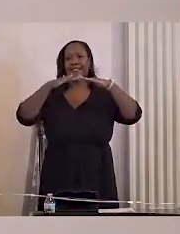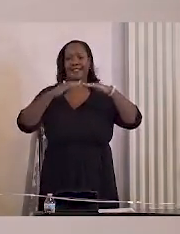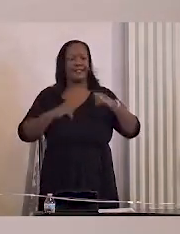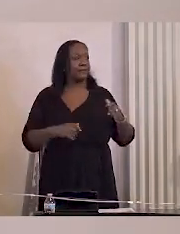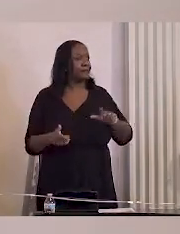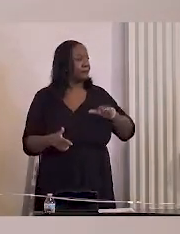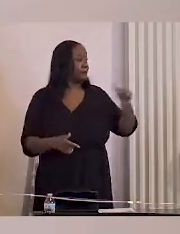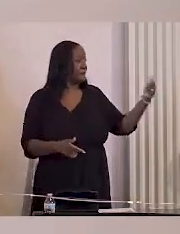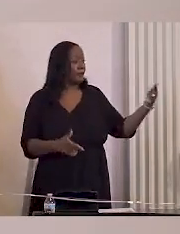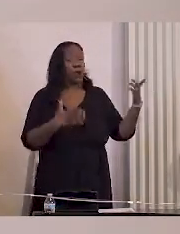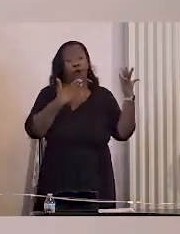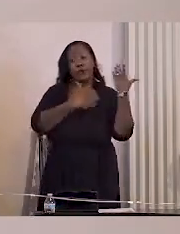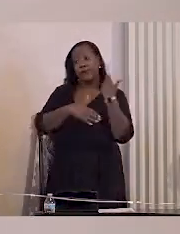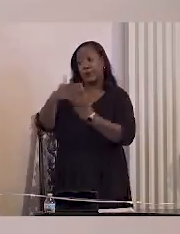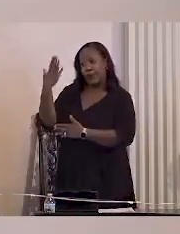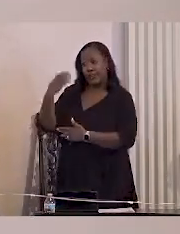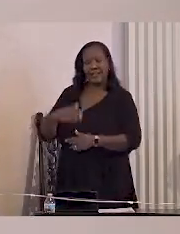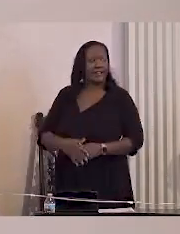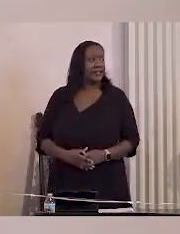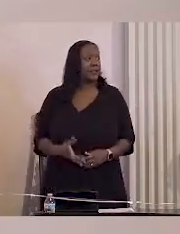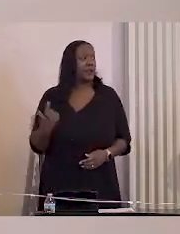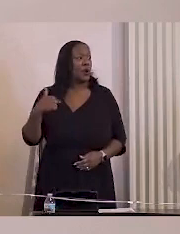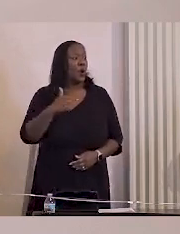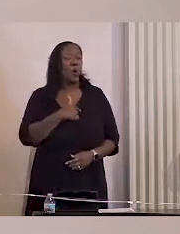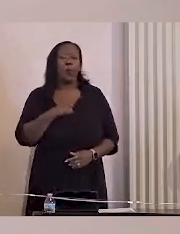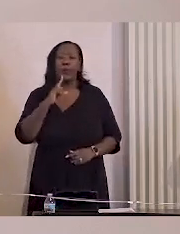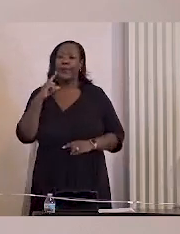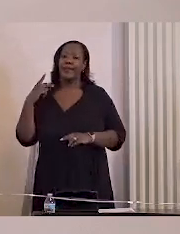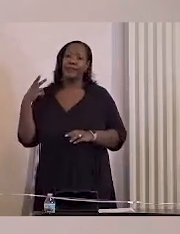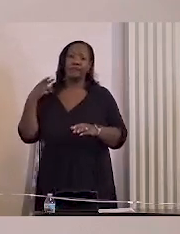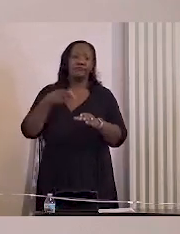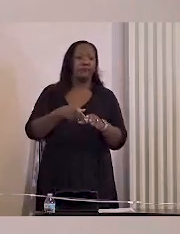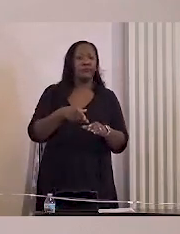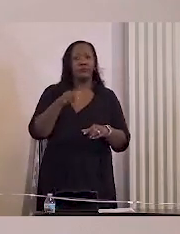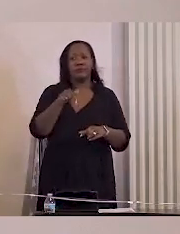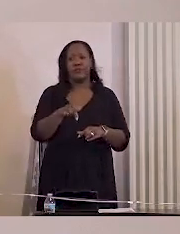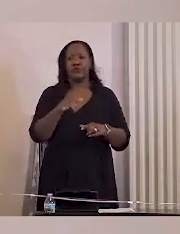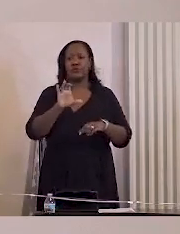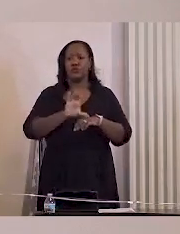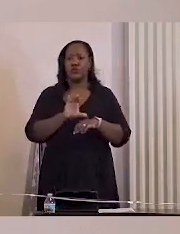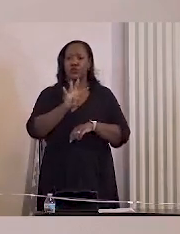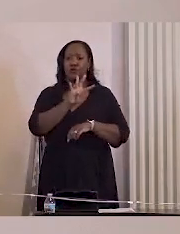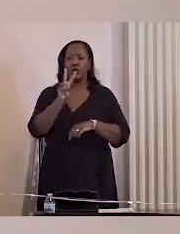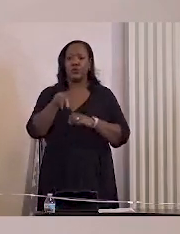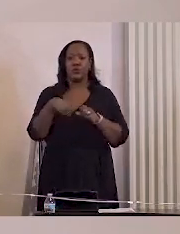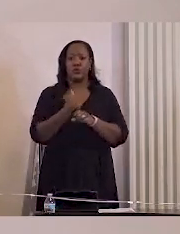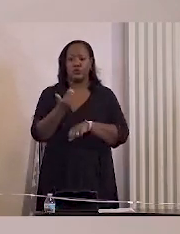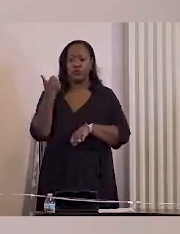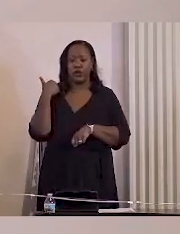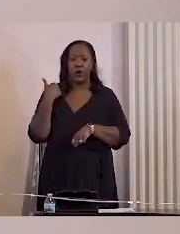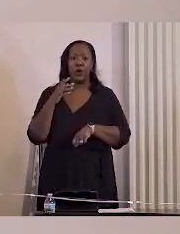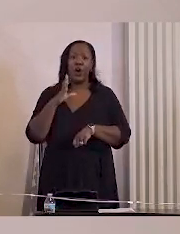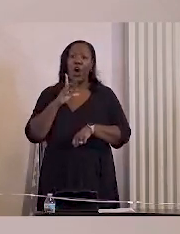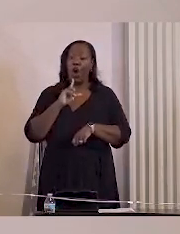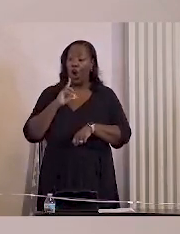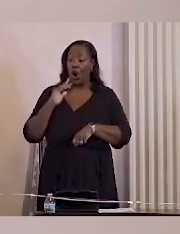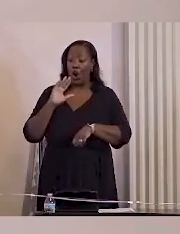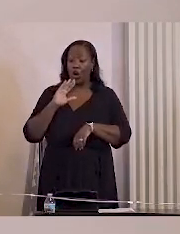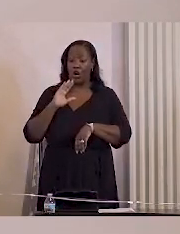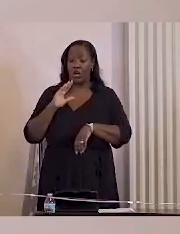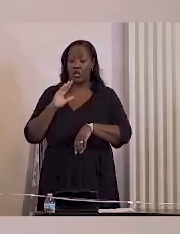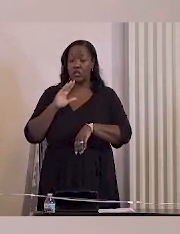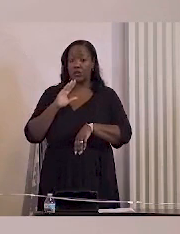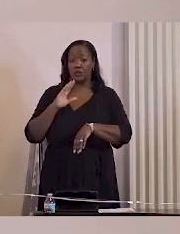Good morning. We came to All Souls 42 years ago when our first child was 2 years